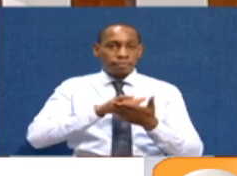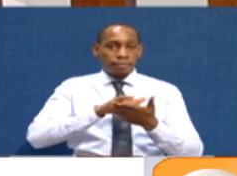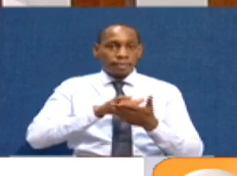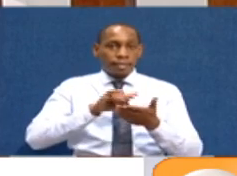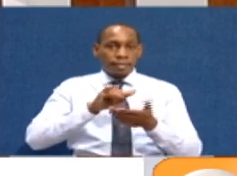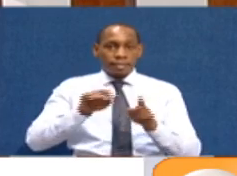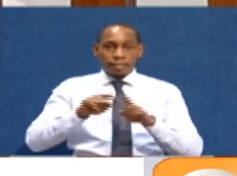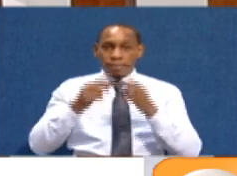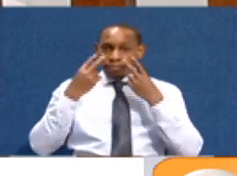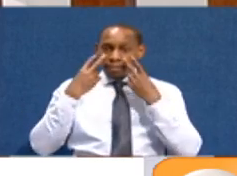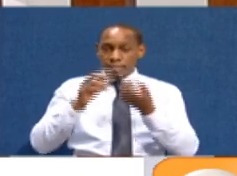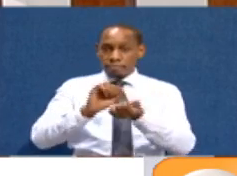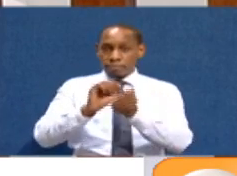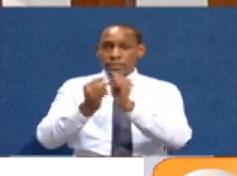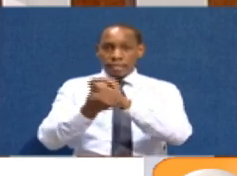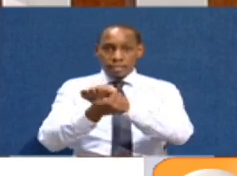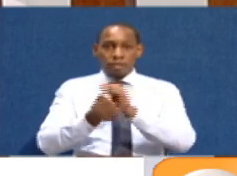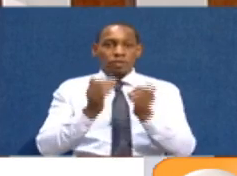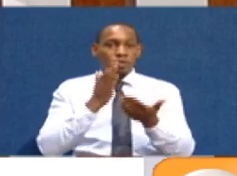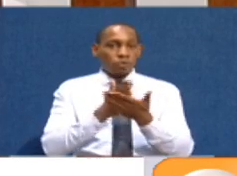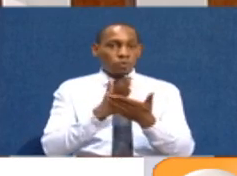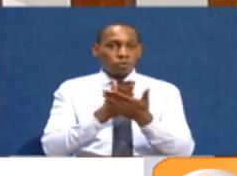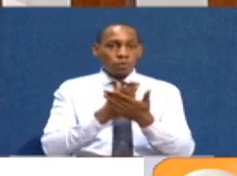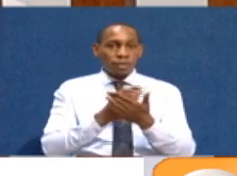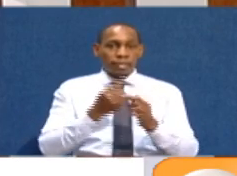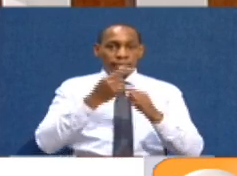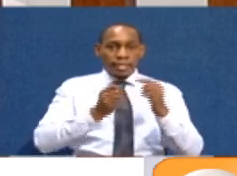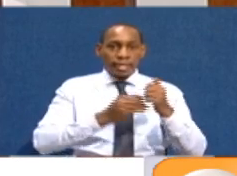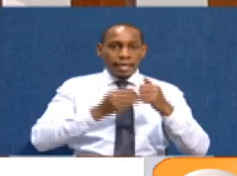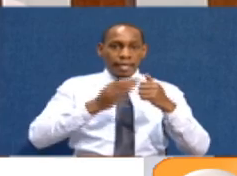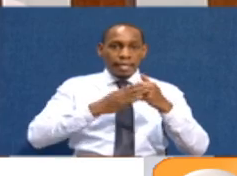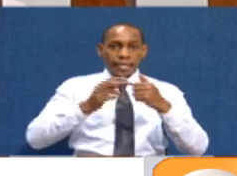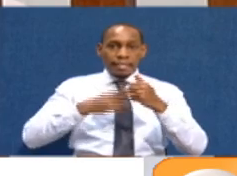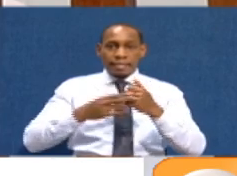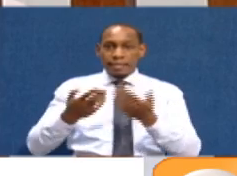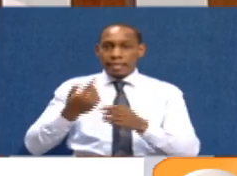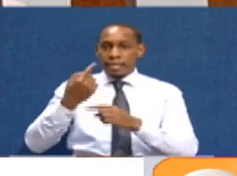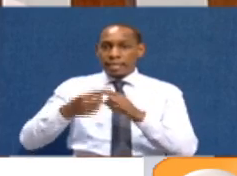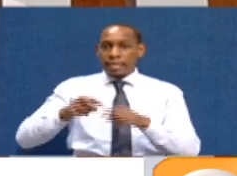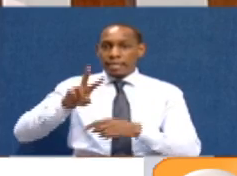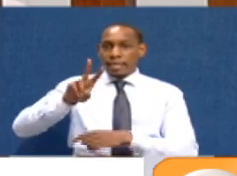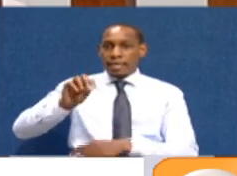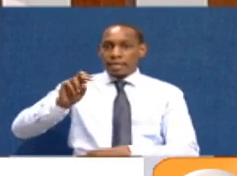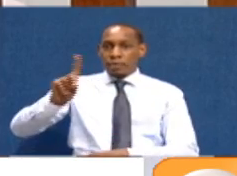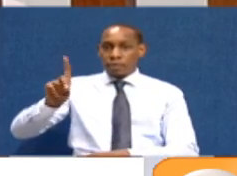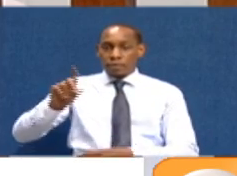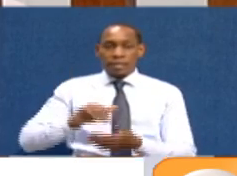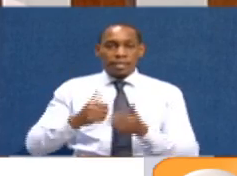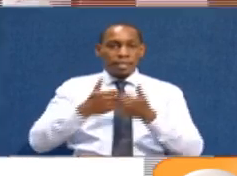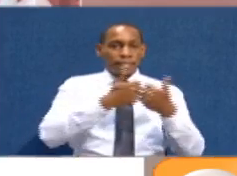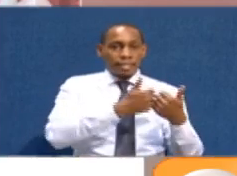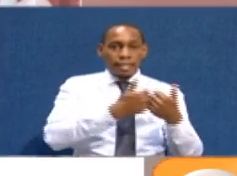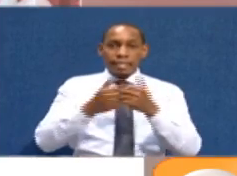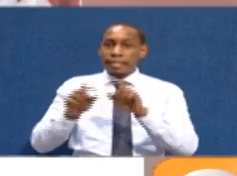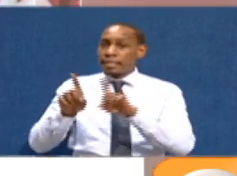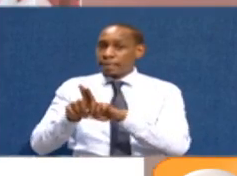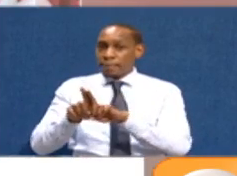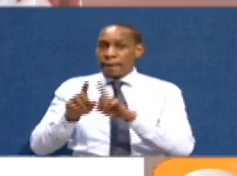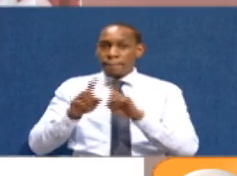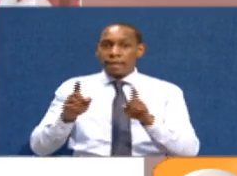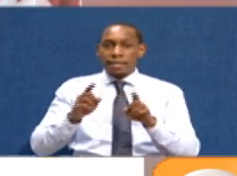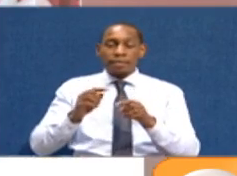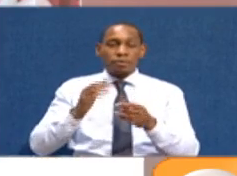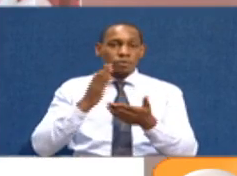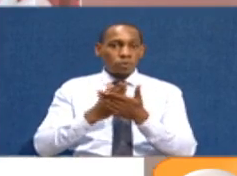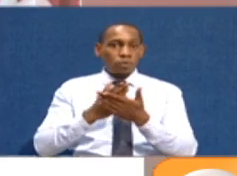I see the winds of change, is what I can say. Yeah. I definitely, 1997 and now 2021, even though we're facing those same challenges in the US, I can